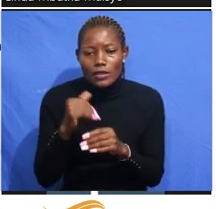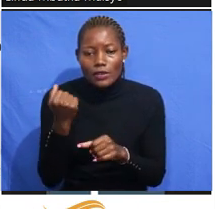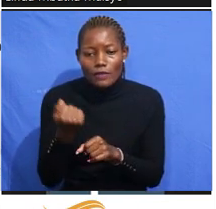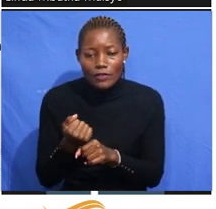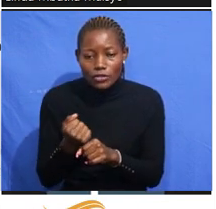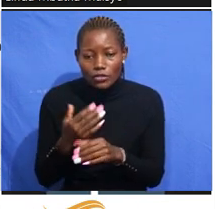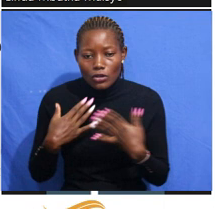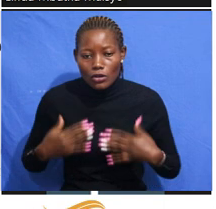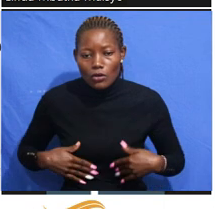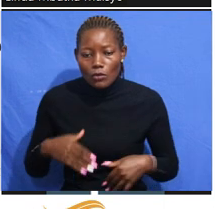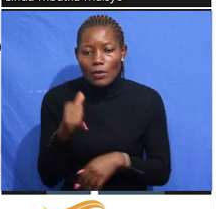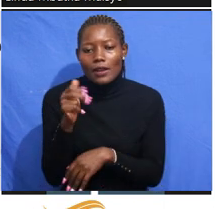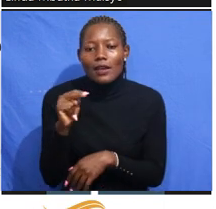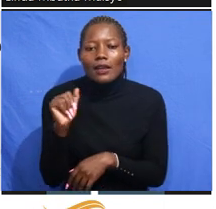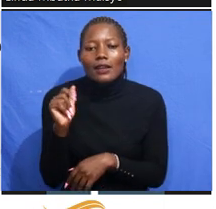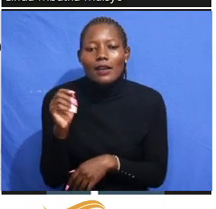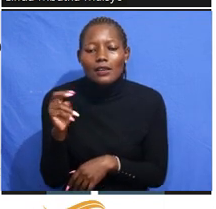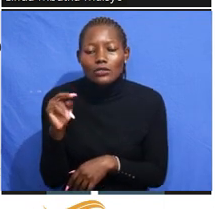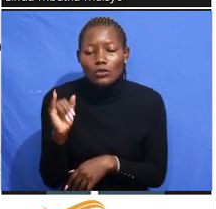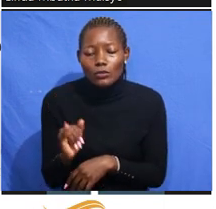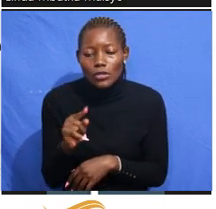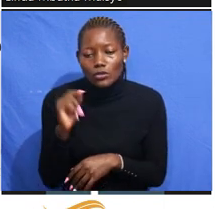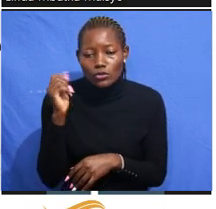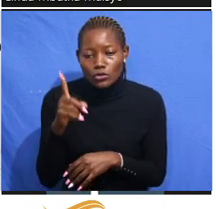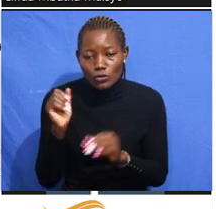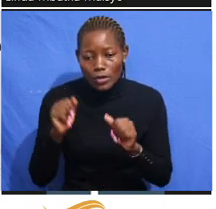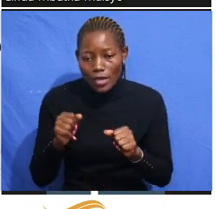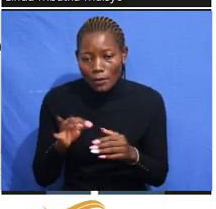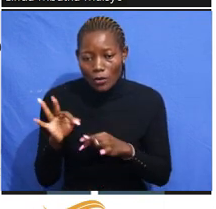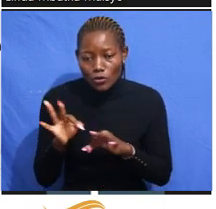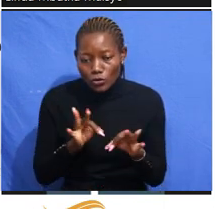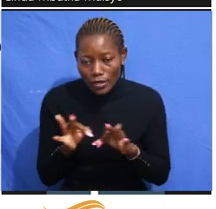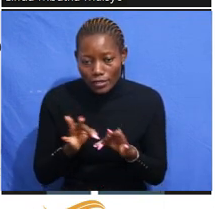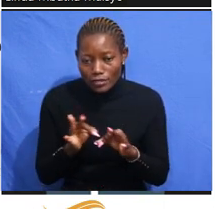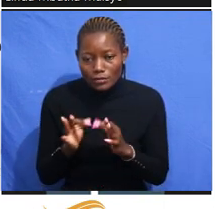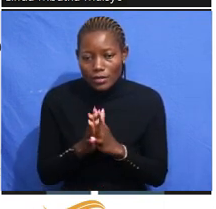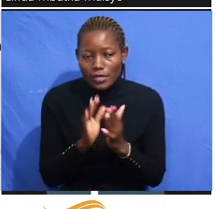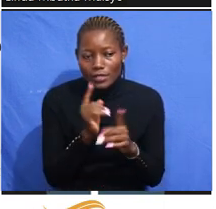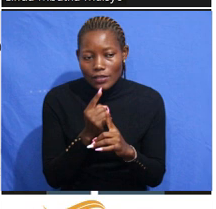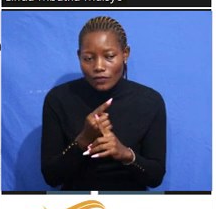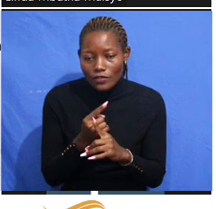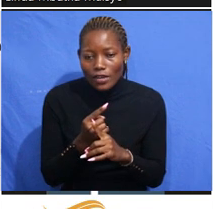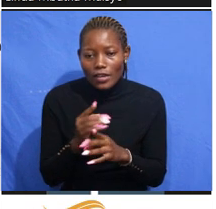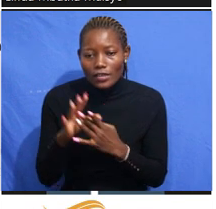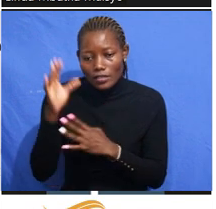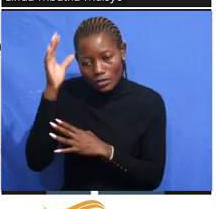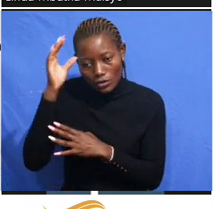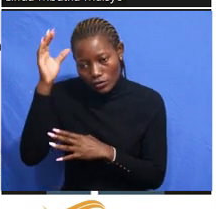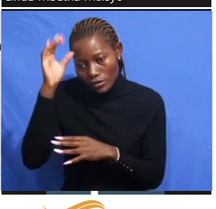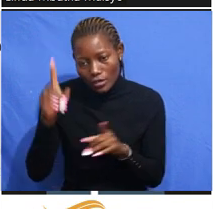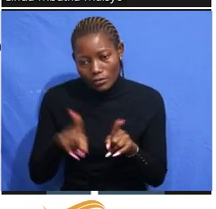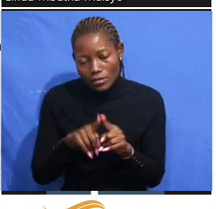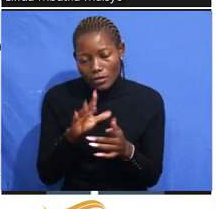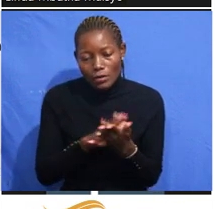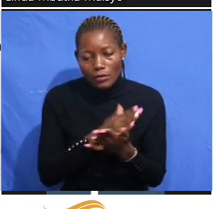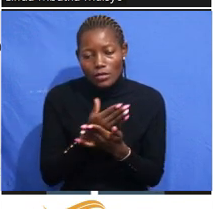physiology, you ought to be able to explain the terms and concept of anatomy and physiology and their application to